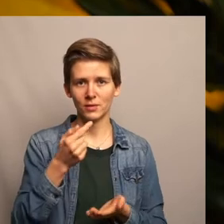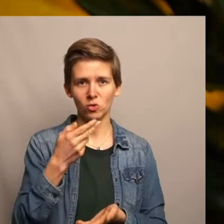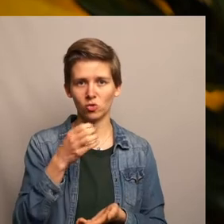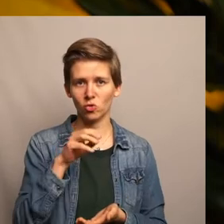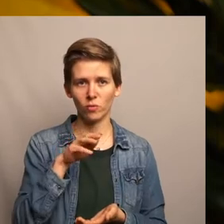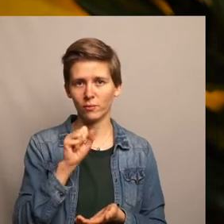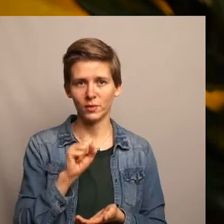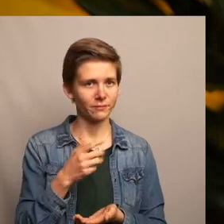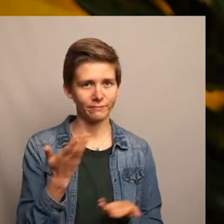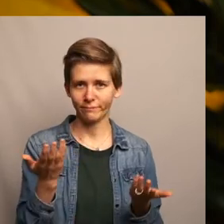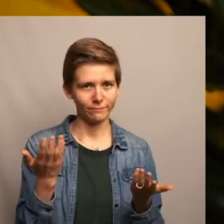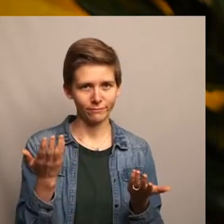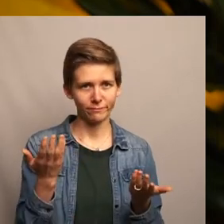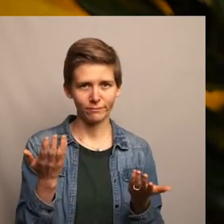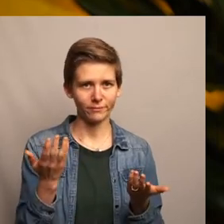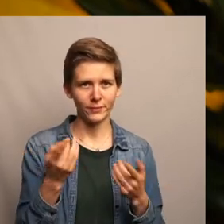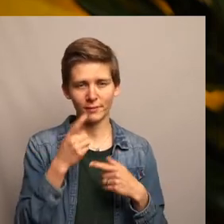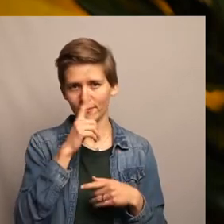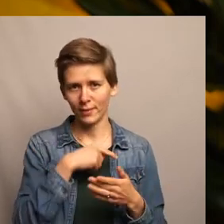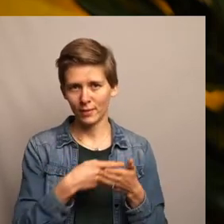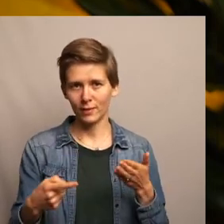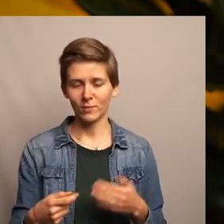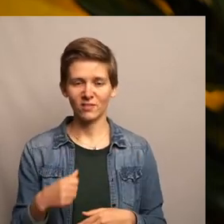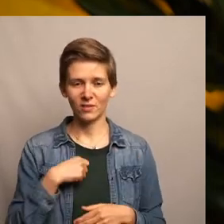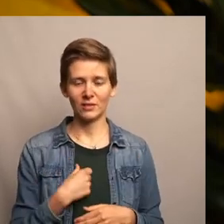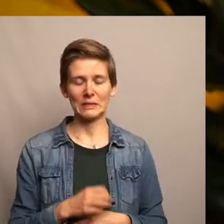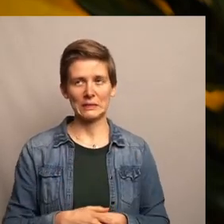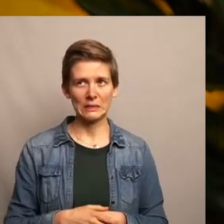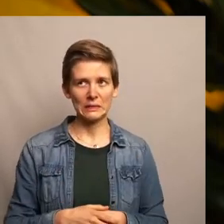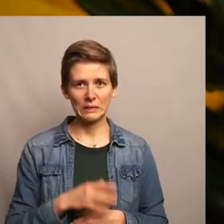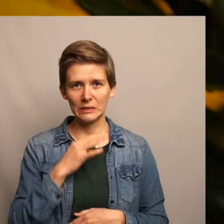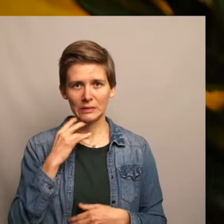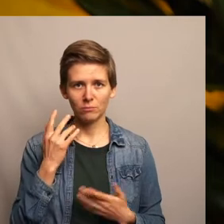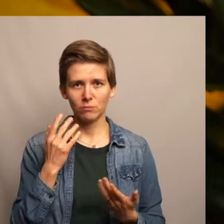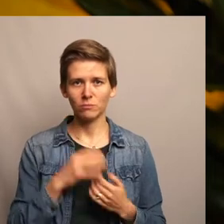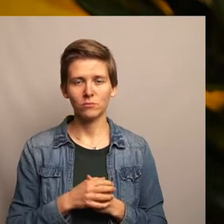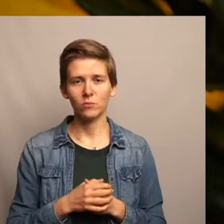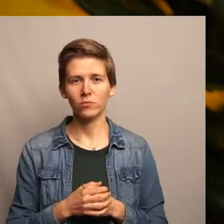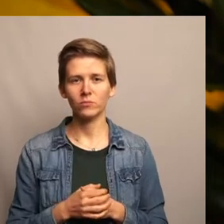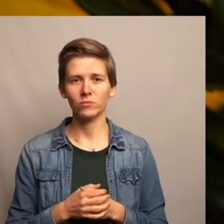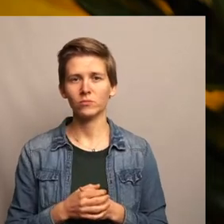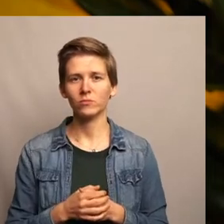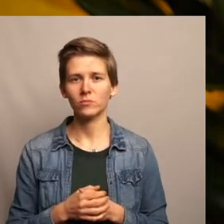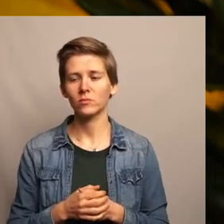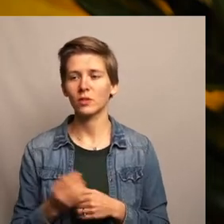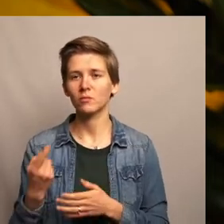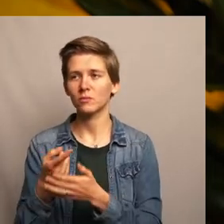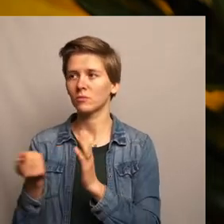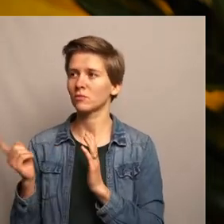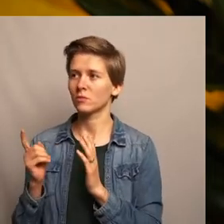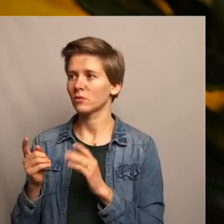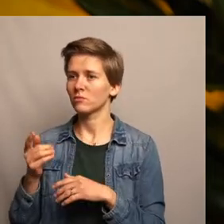yeah, for me it's like discomfort and not too much of a problem, but for other people, like it is like a risk